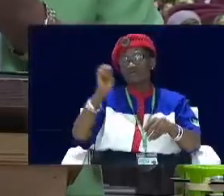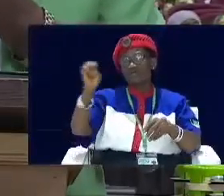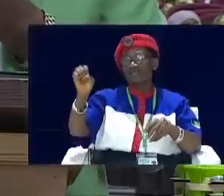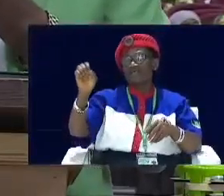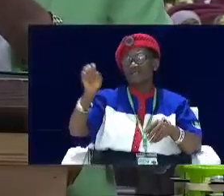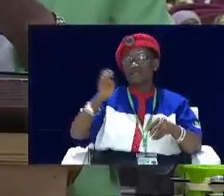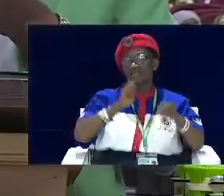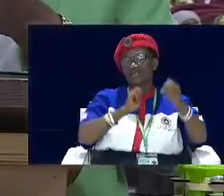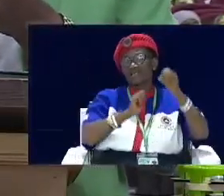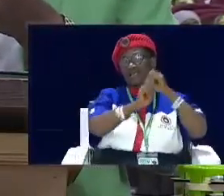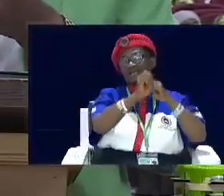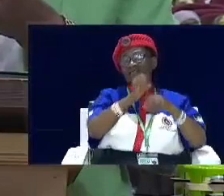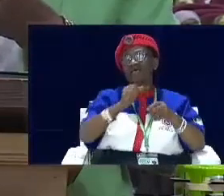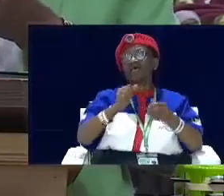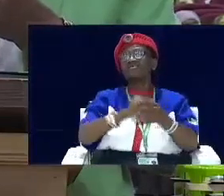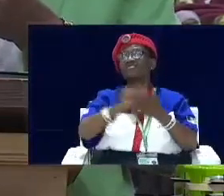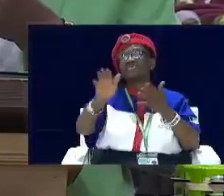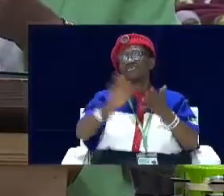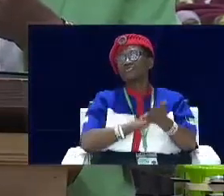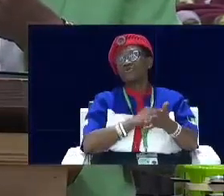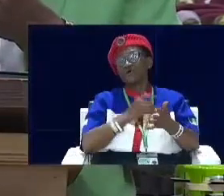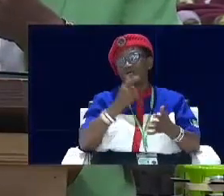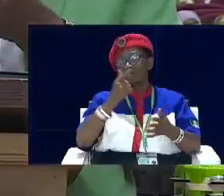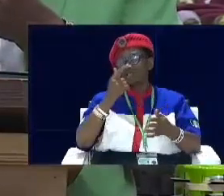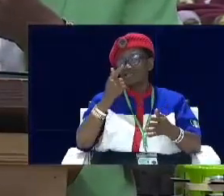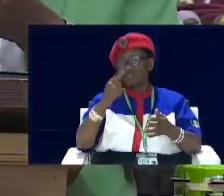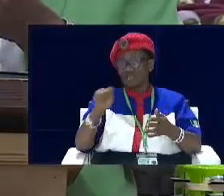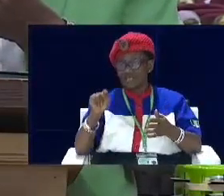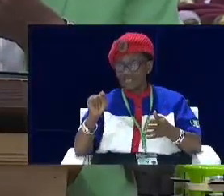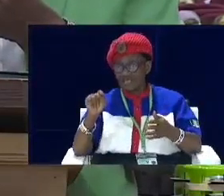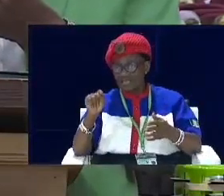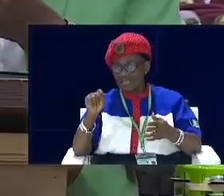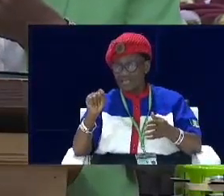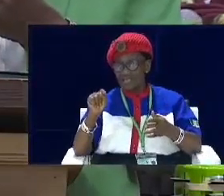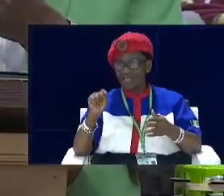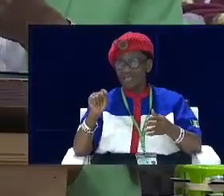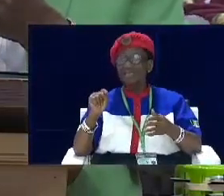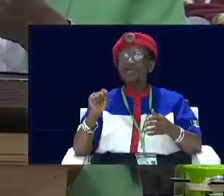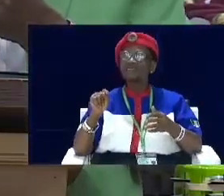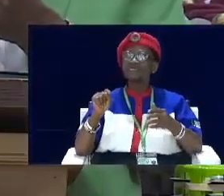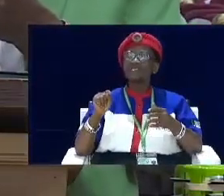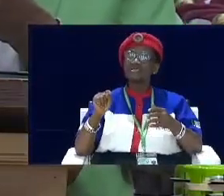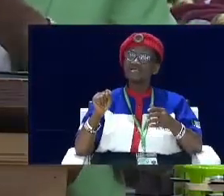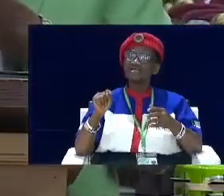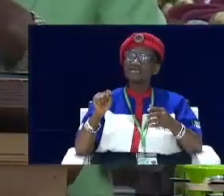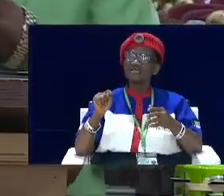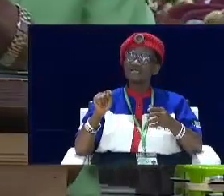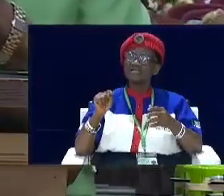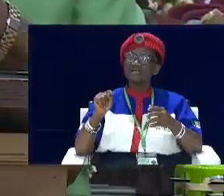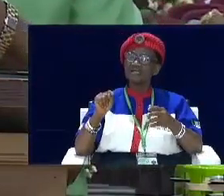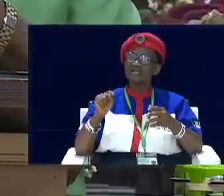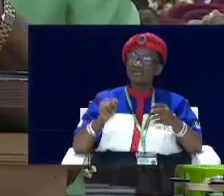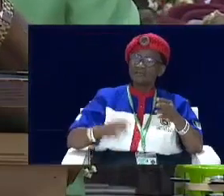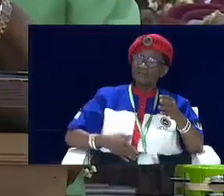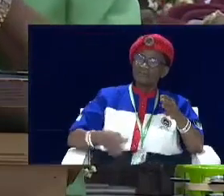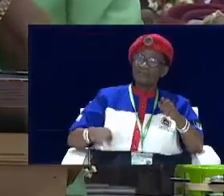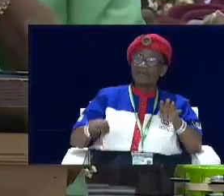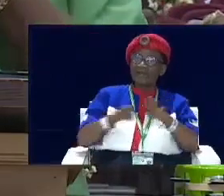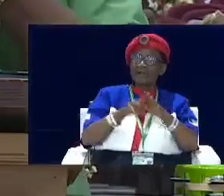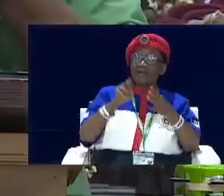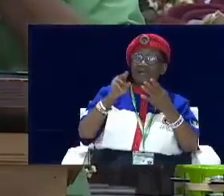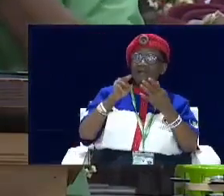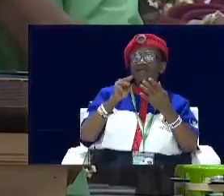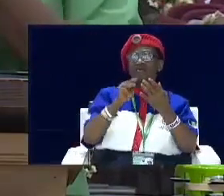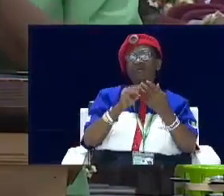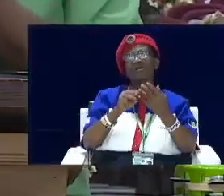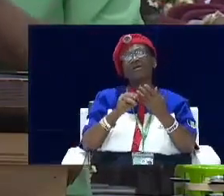woman. Ifami ororo yan ori Elisha ti ilopo meji yi o si ja ajaga airomo bi ninu arabinrin ara Shunemu